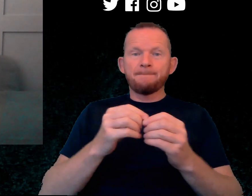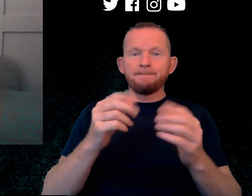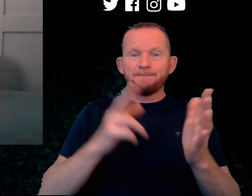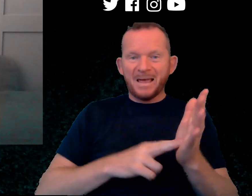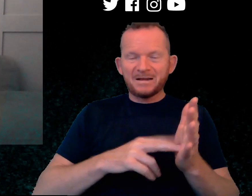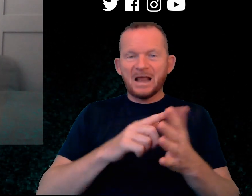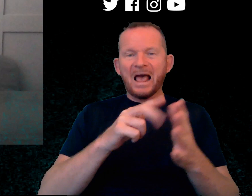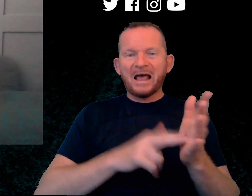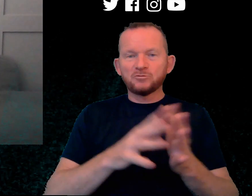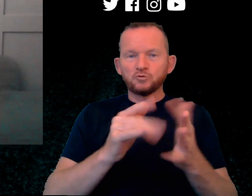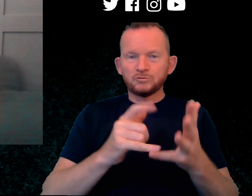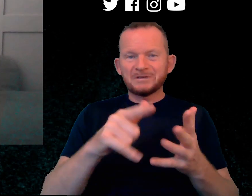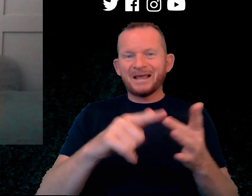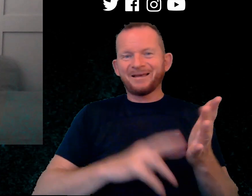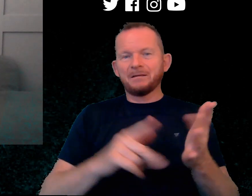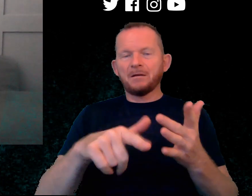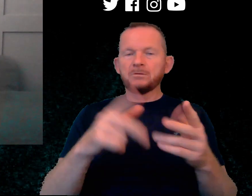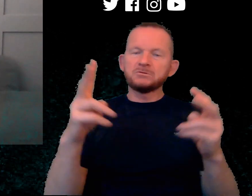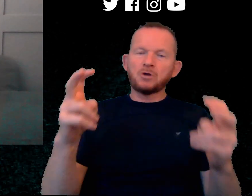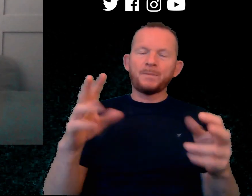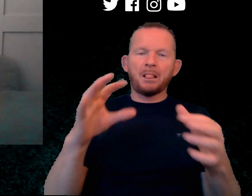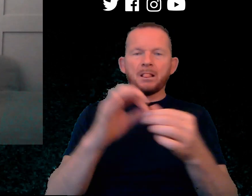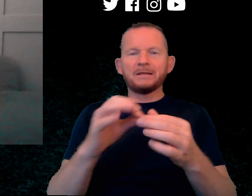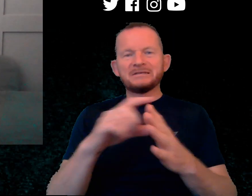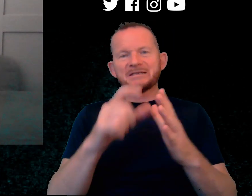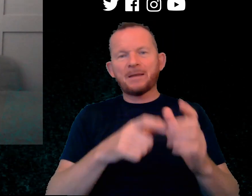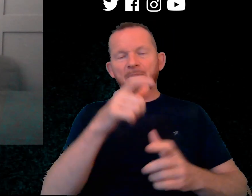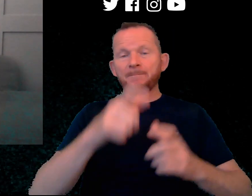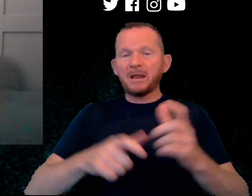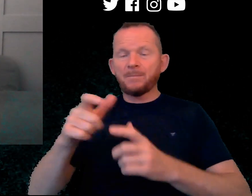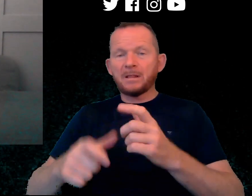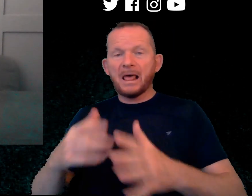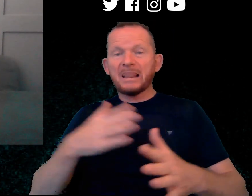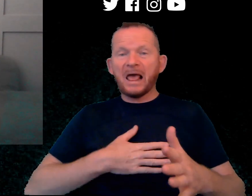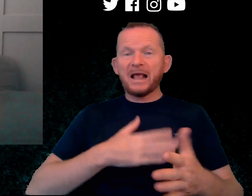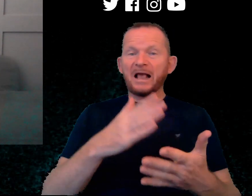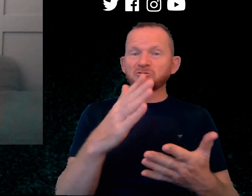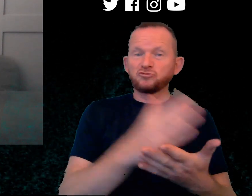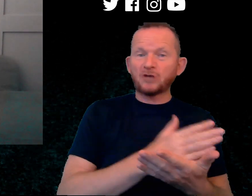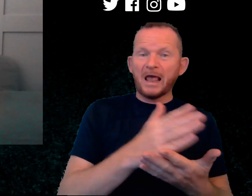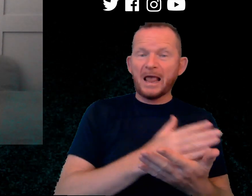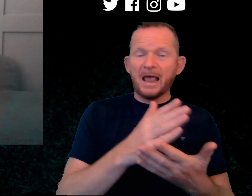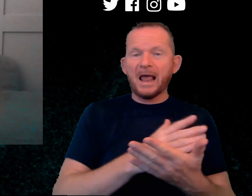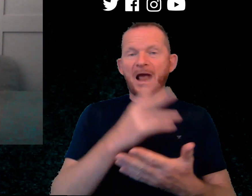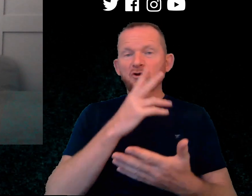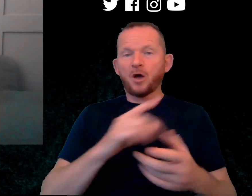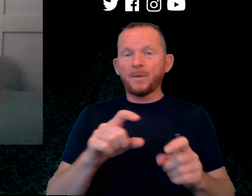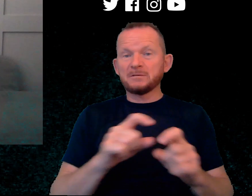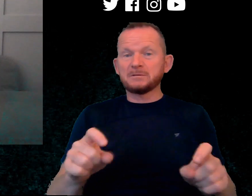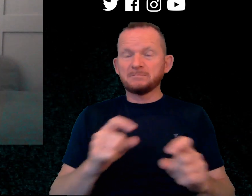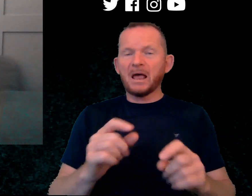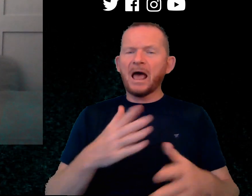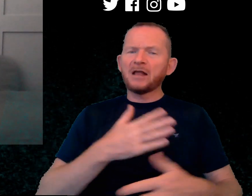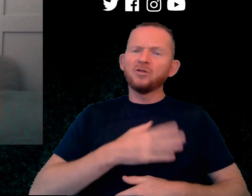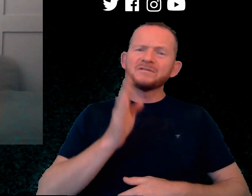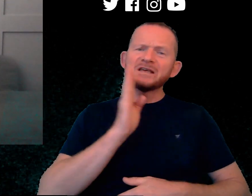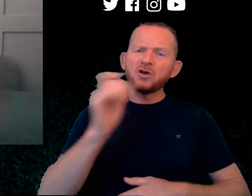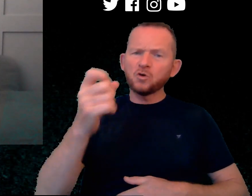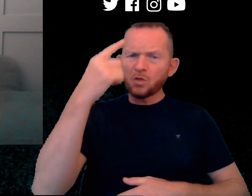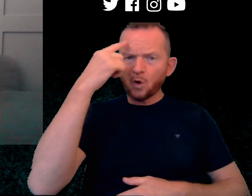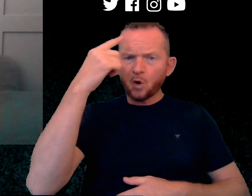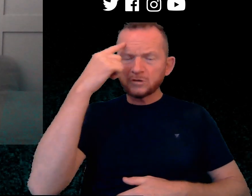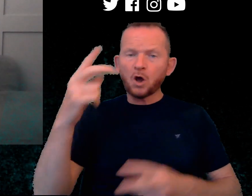this video. If so, please do follow me at Ben Andrews Inc. for more content on topics and issues relating to disabled